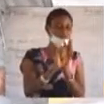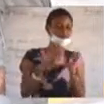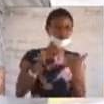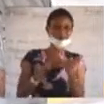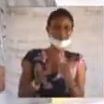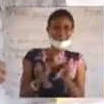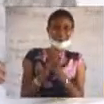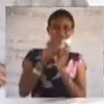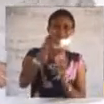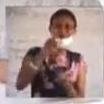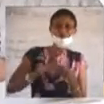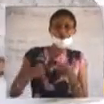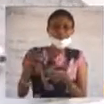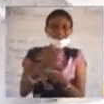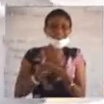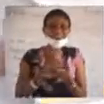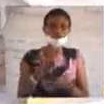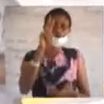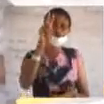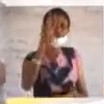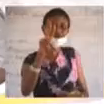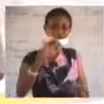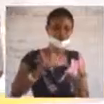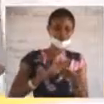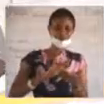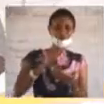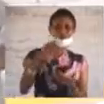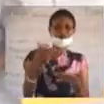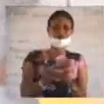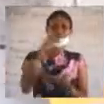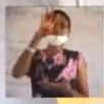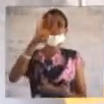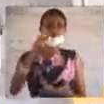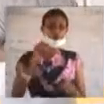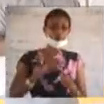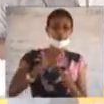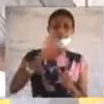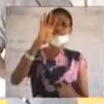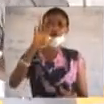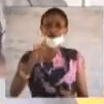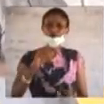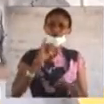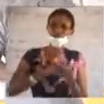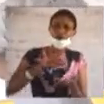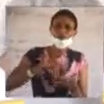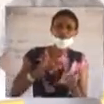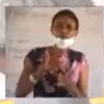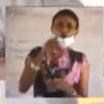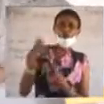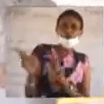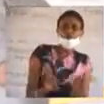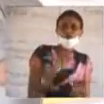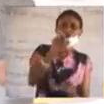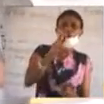well be misused. When you misuse it, we refer to it as a drug abuse.